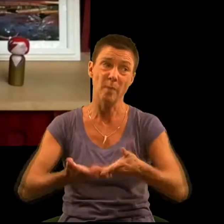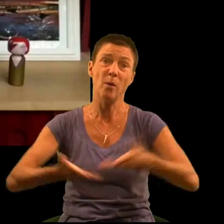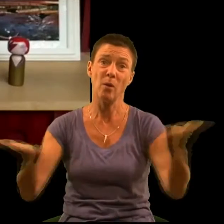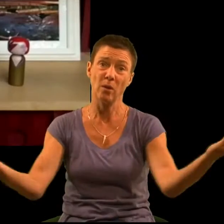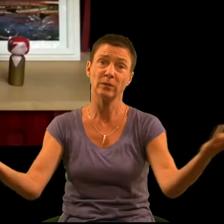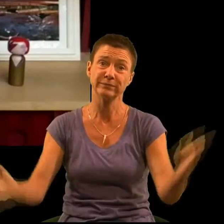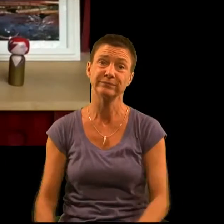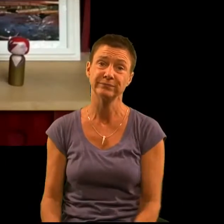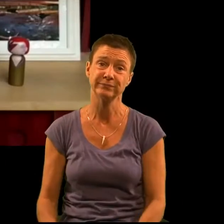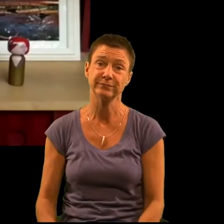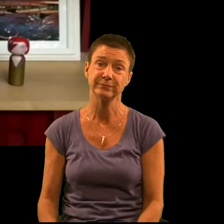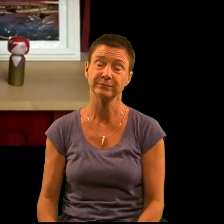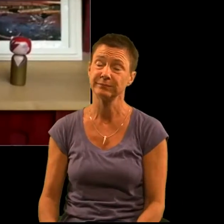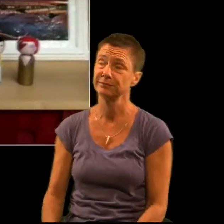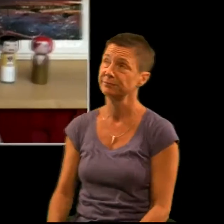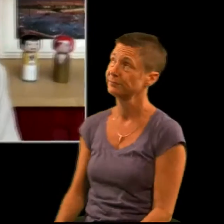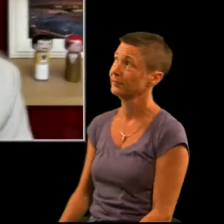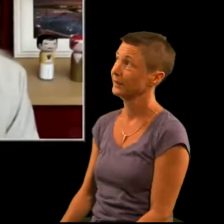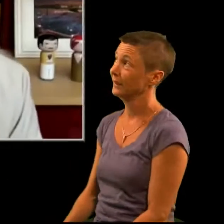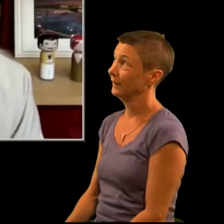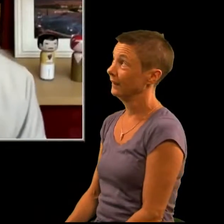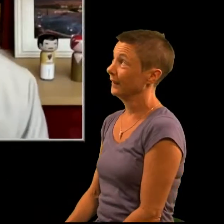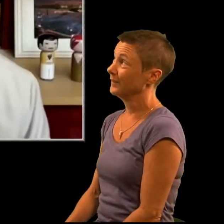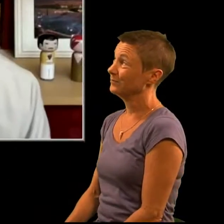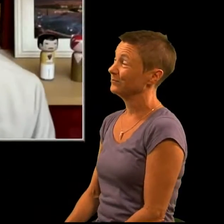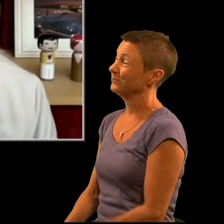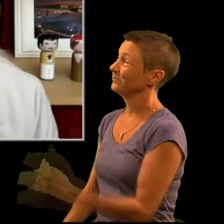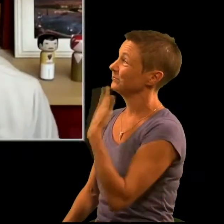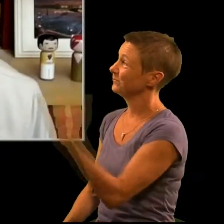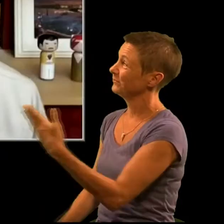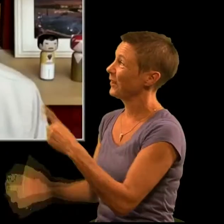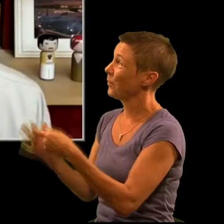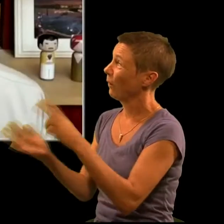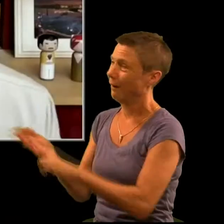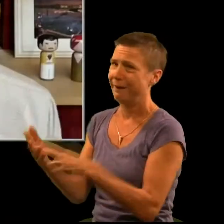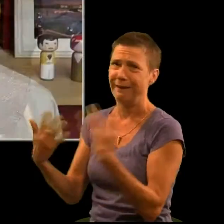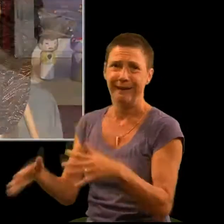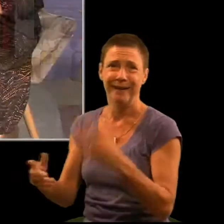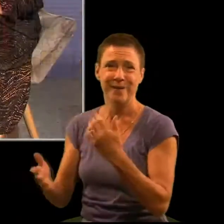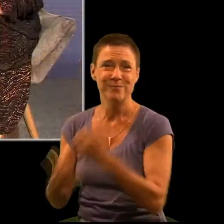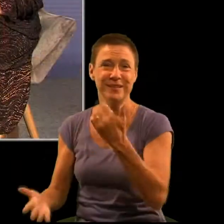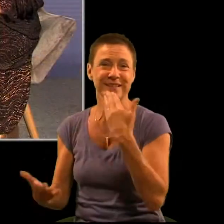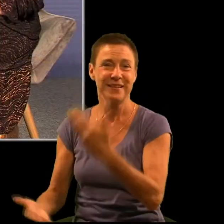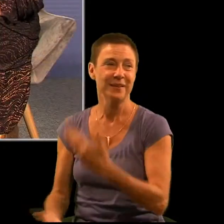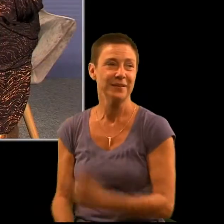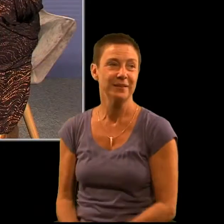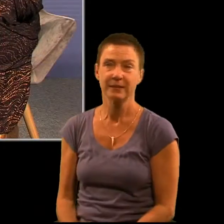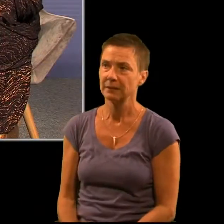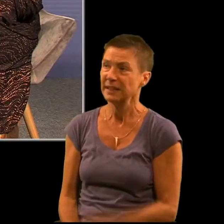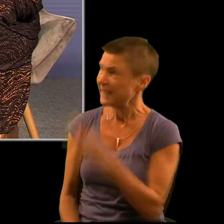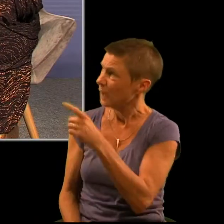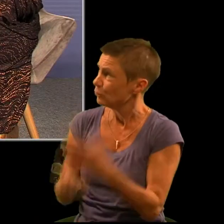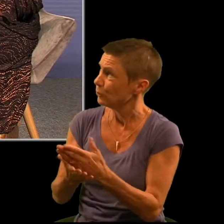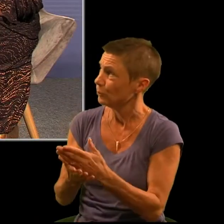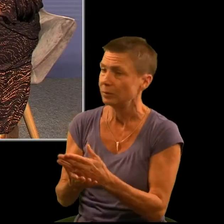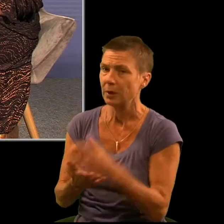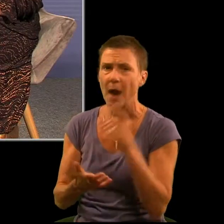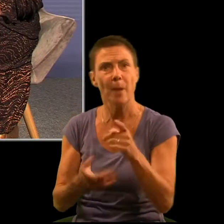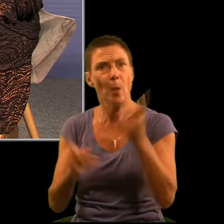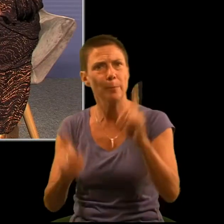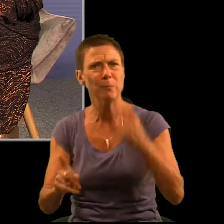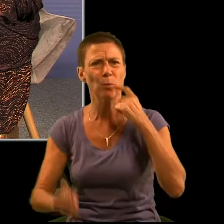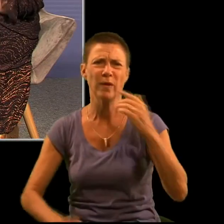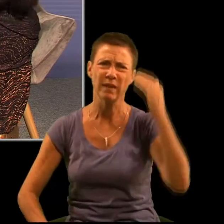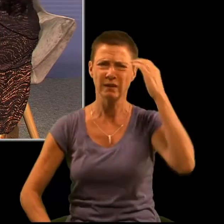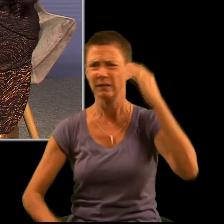all. That is a little... Thanks. That was brilliant. Thank you very much. Is that true about people with